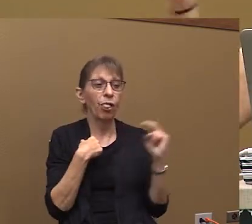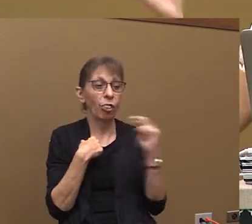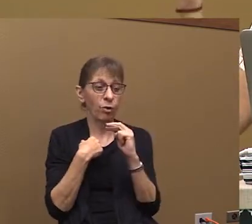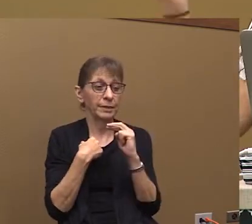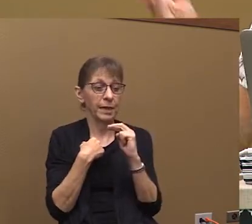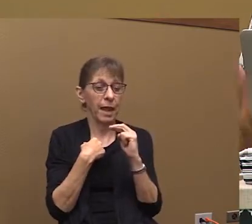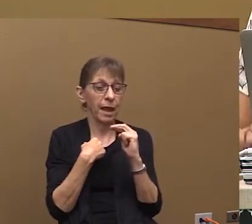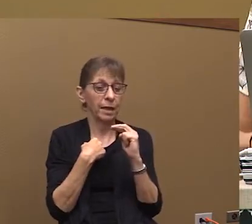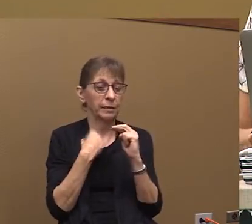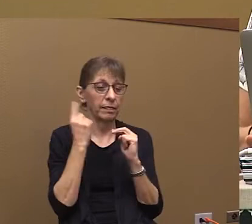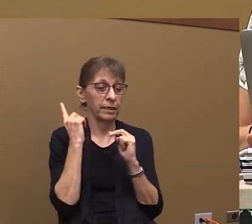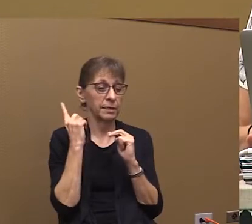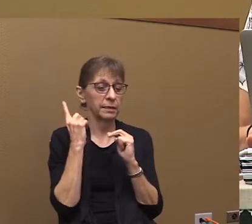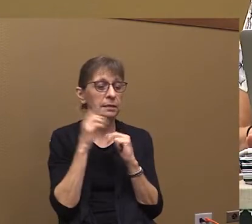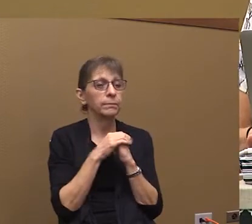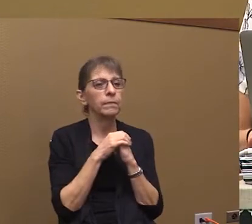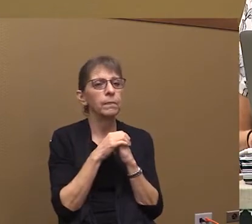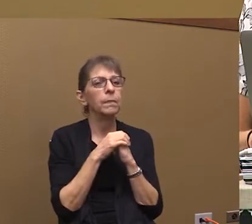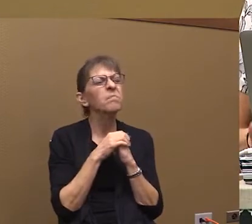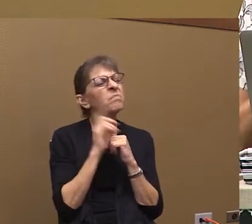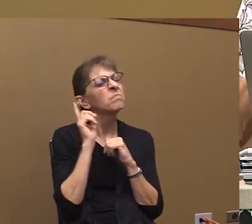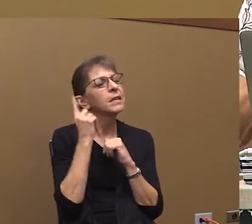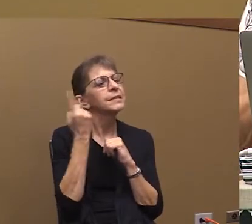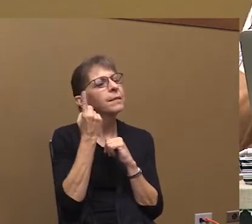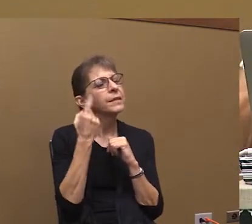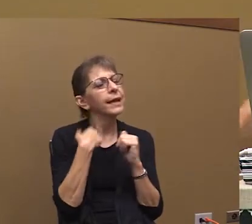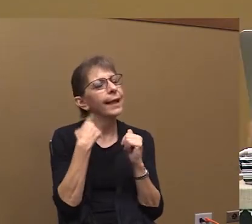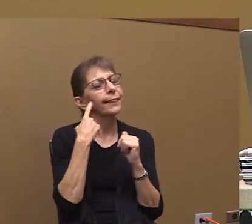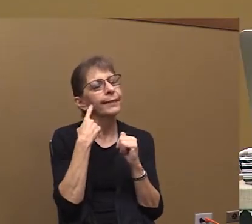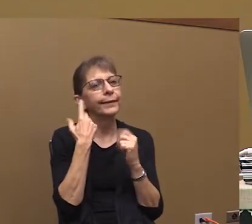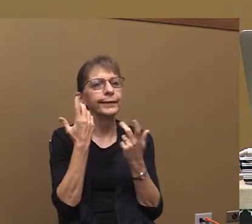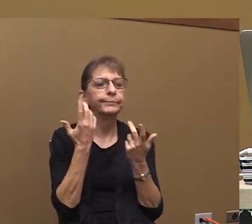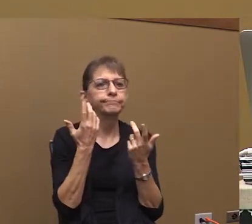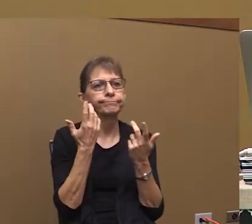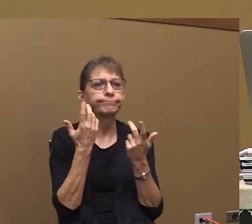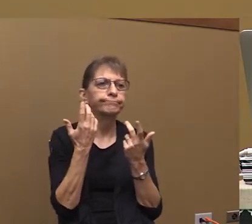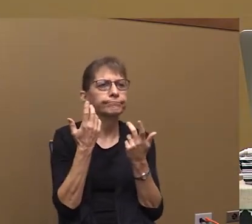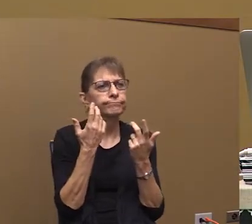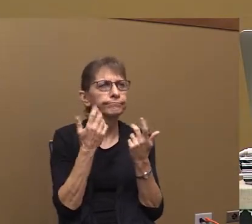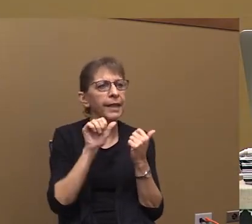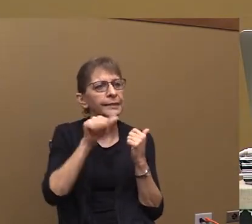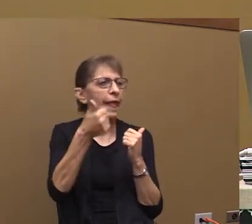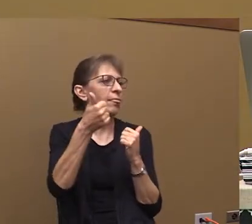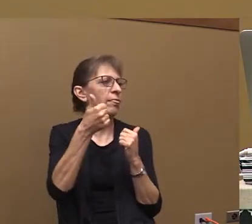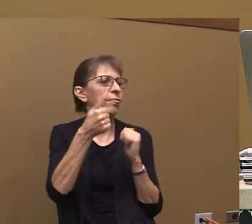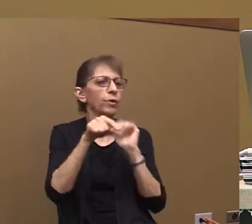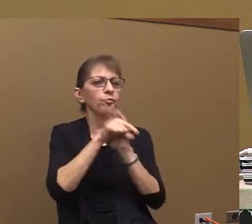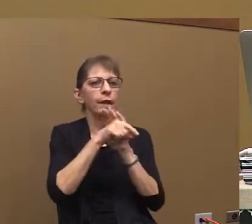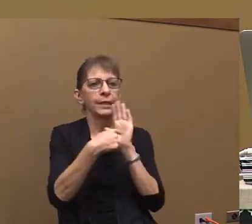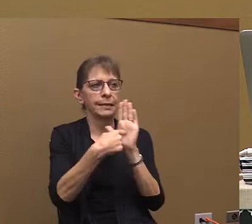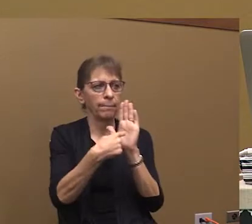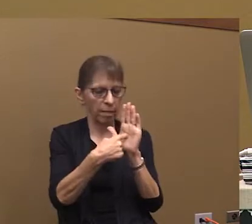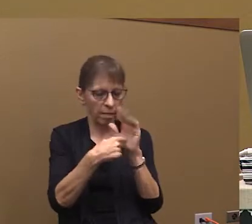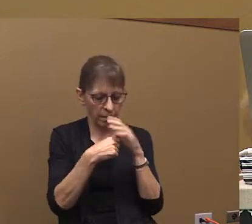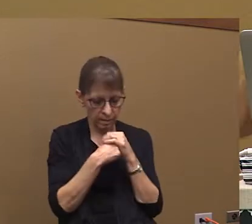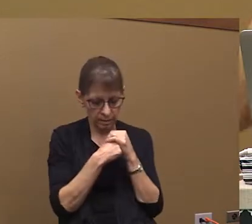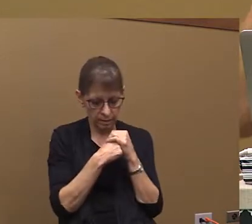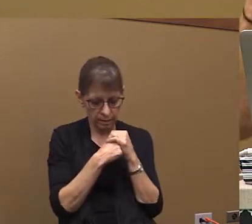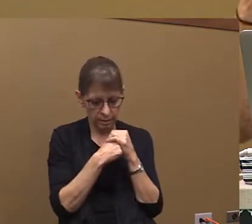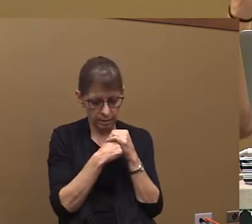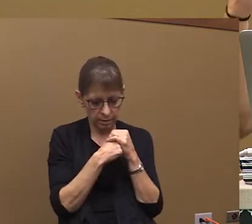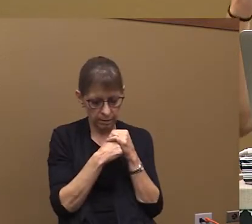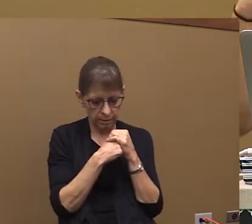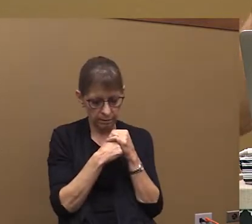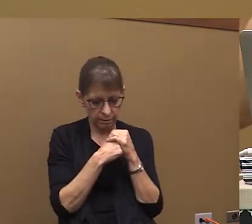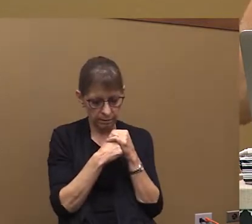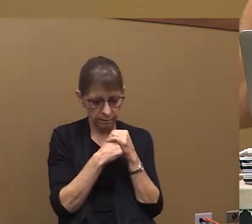or something else? And then I looked at this. This was something that was,